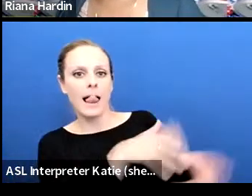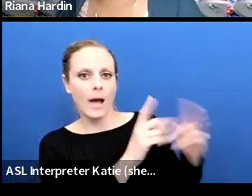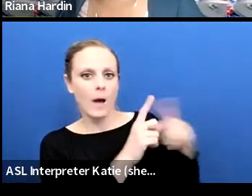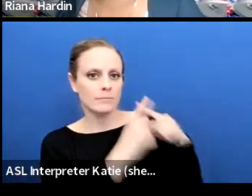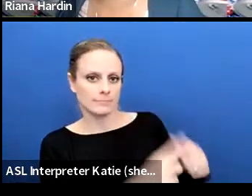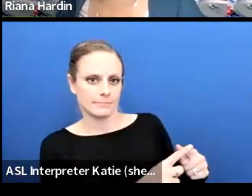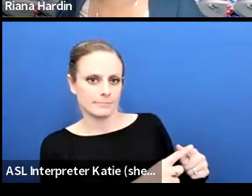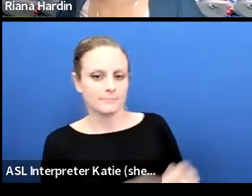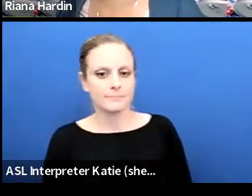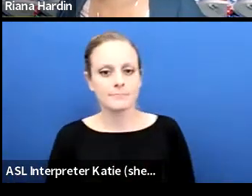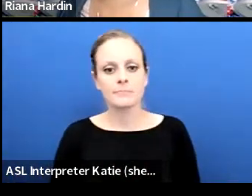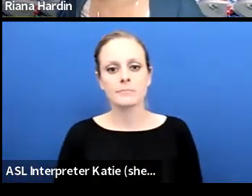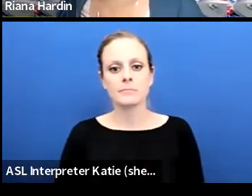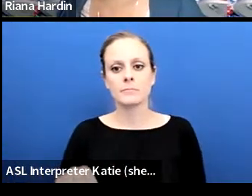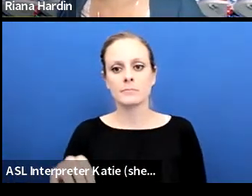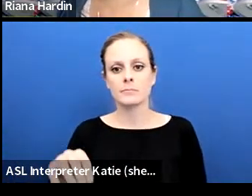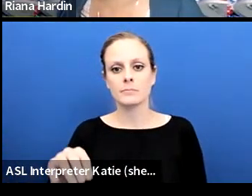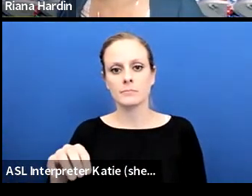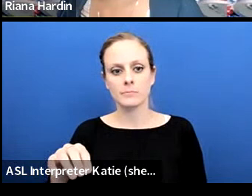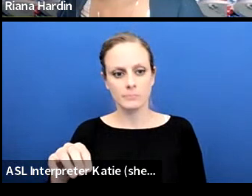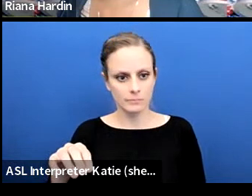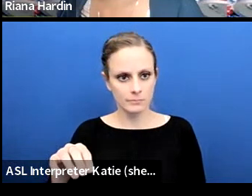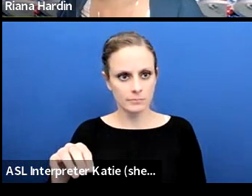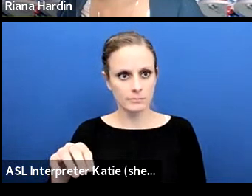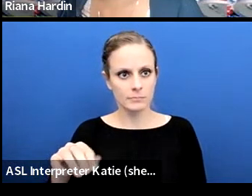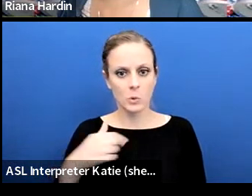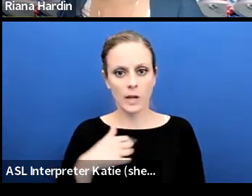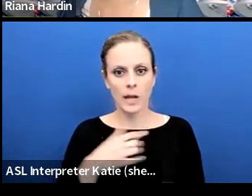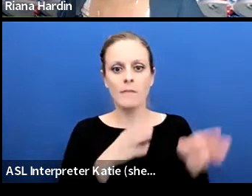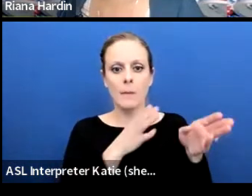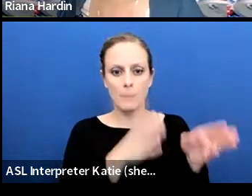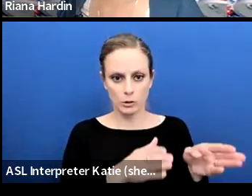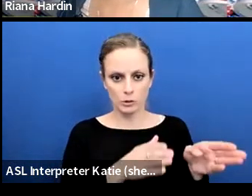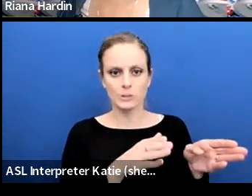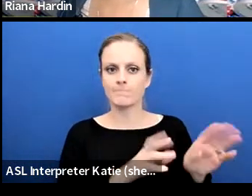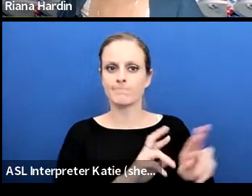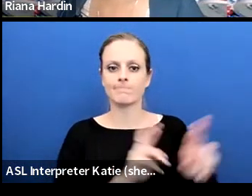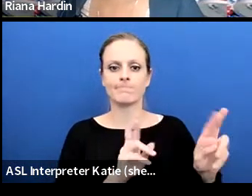Hodgkins. I'll go ahead and allow you to talk and what you'll have to do is unmute yourself.